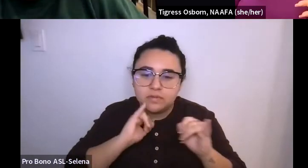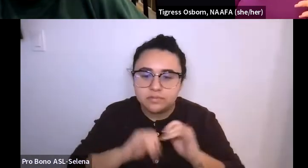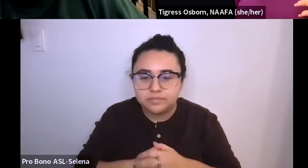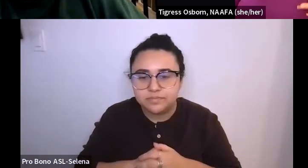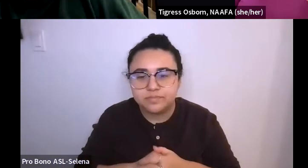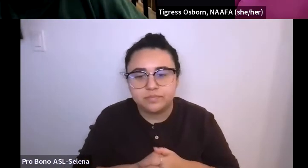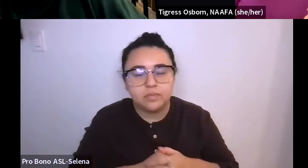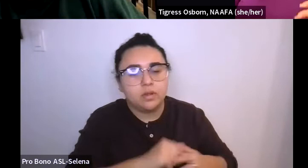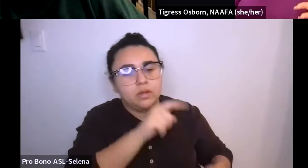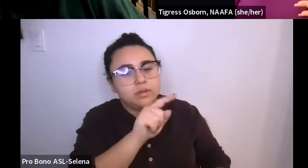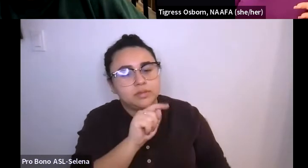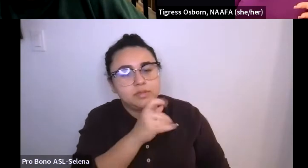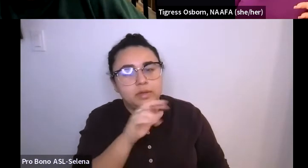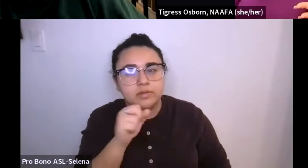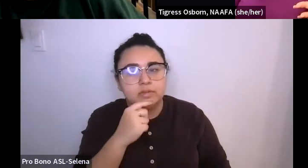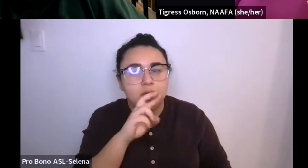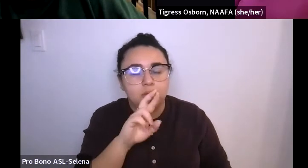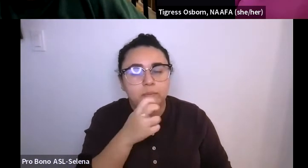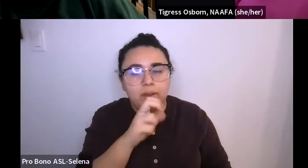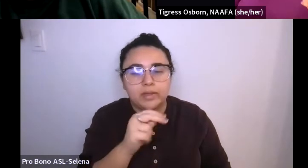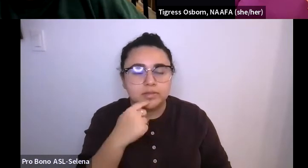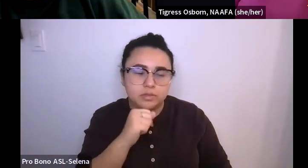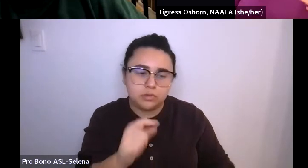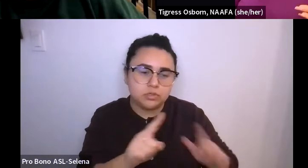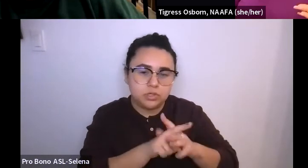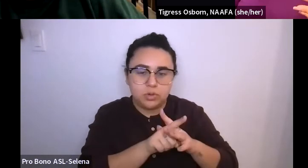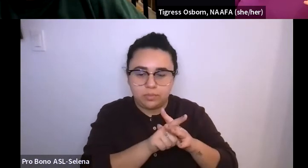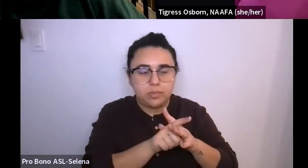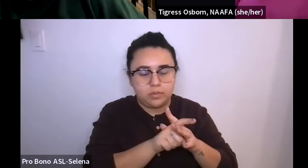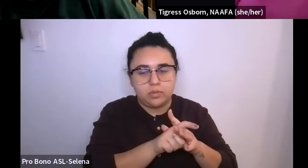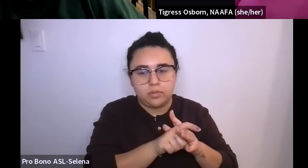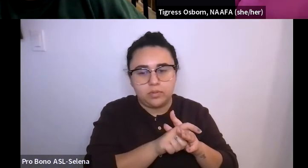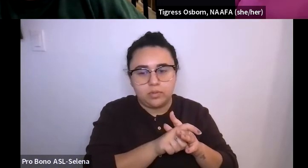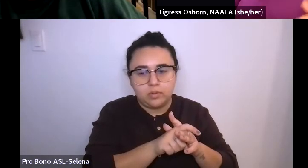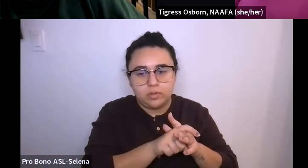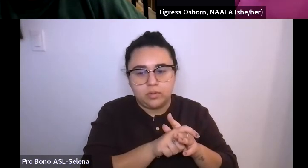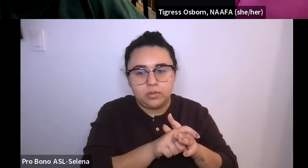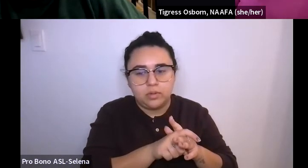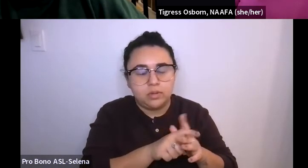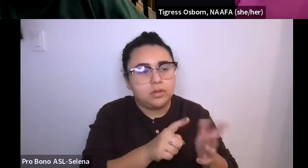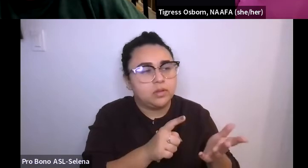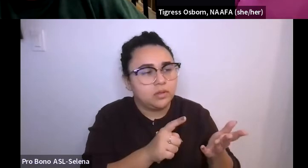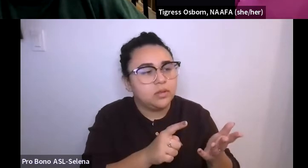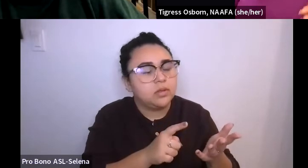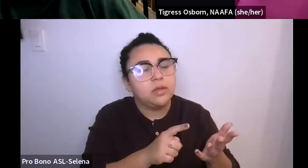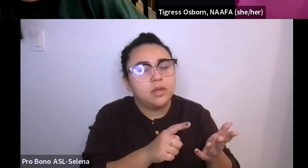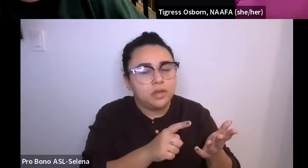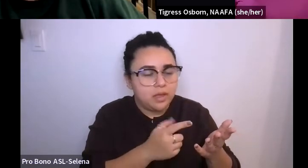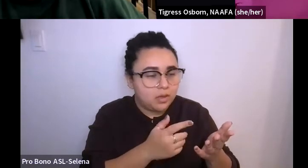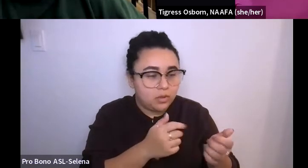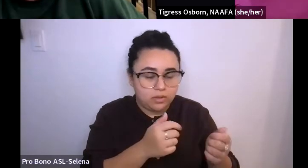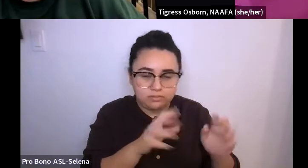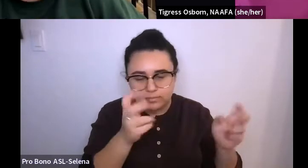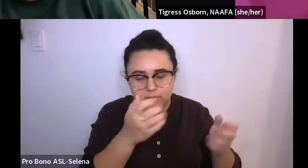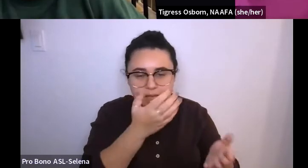Reagan Chastain says, don't show up with everybody knows. Don't show up to an evidence fight with everybody knows as your evidence. Like,